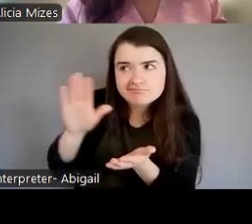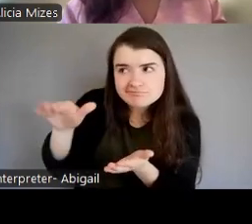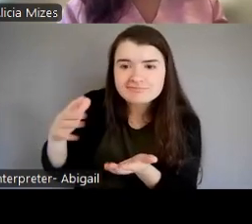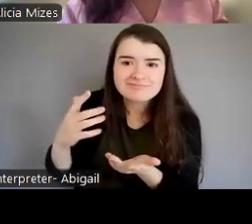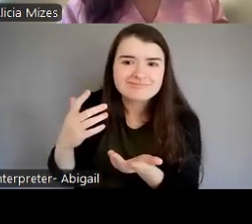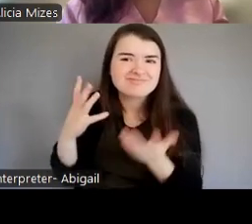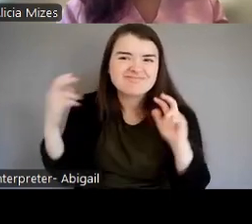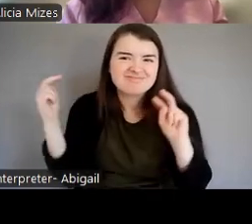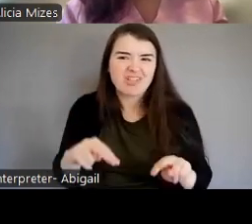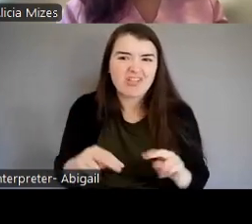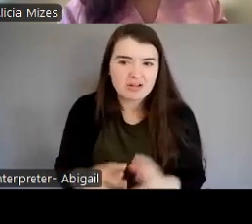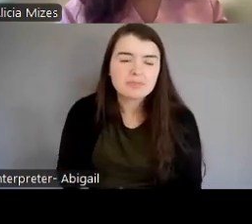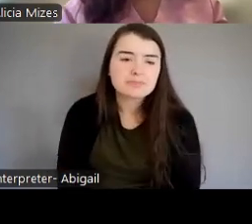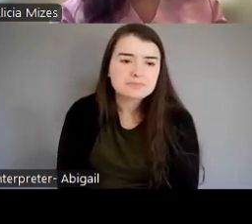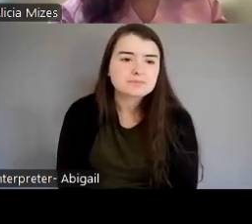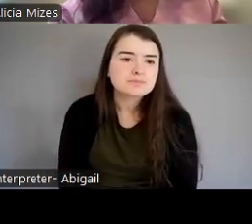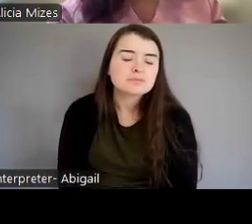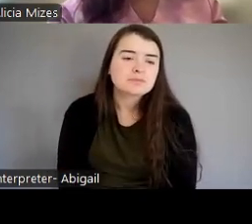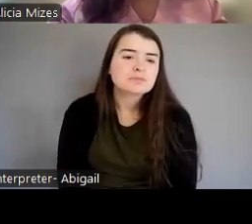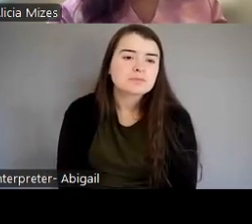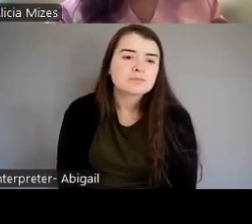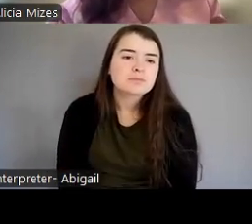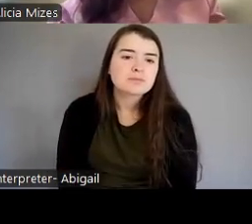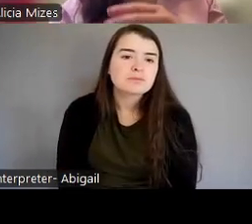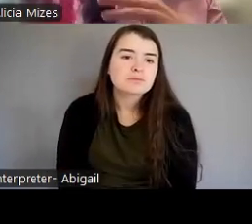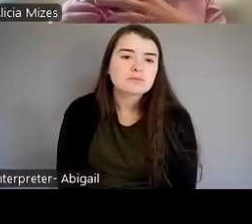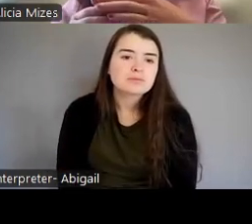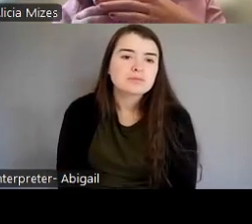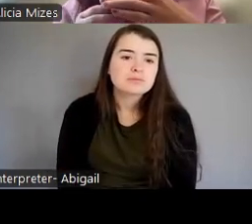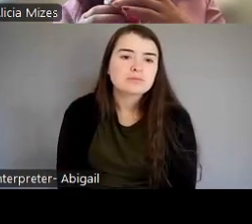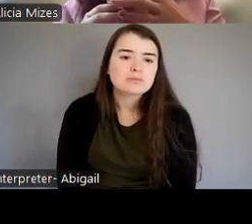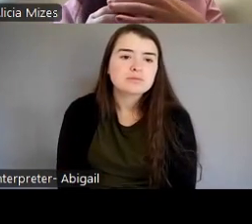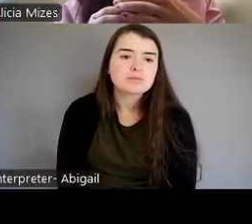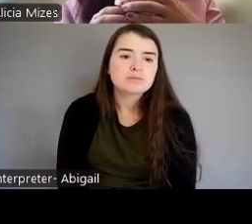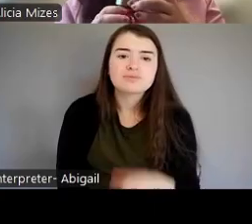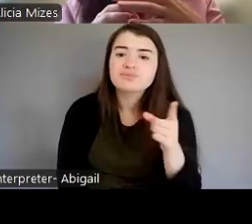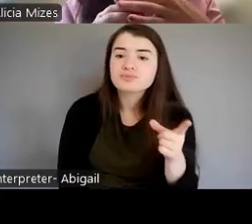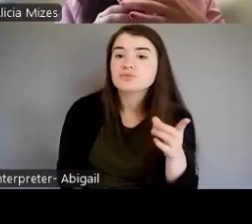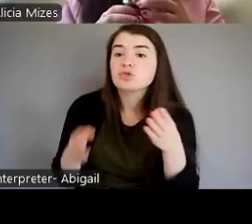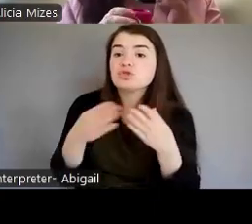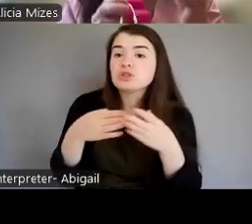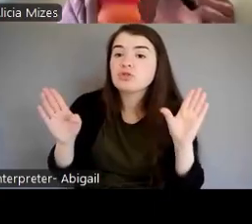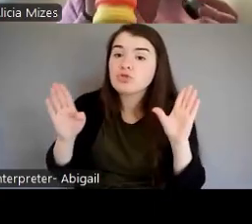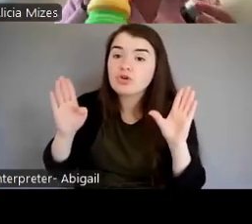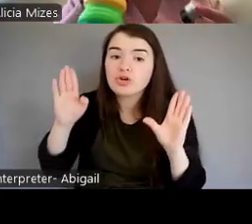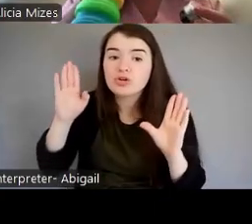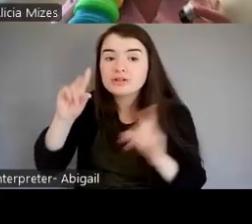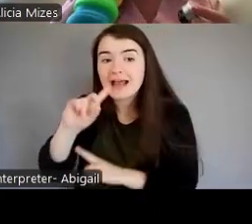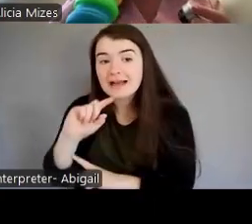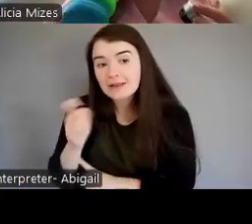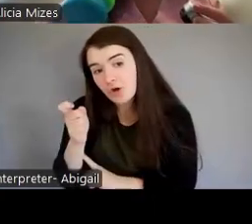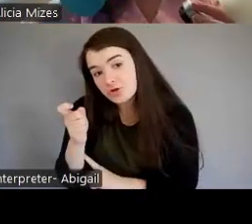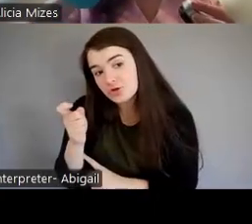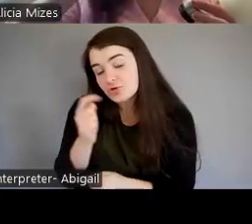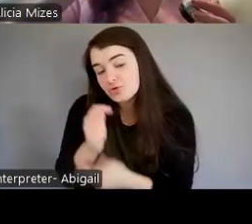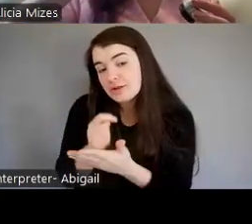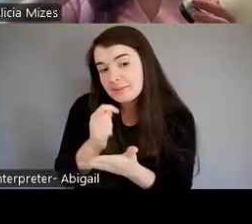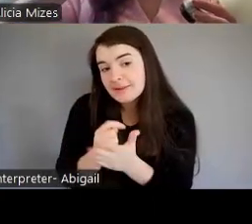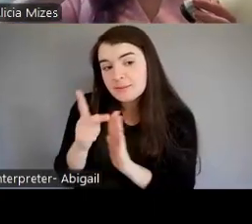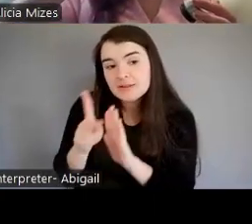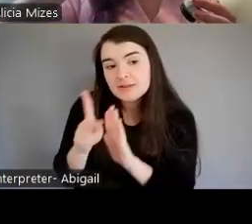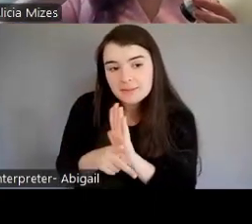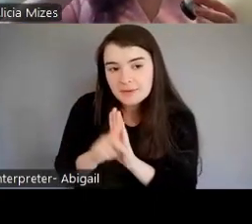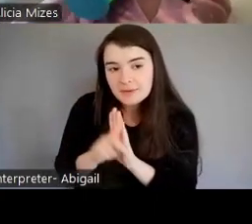look. So now we're going to move into some general diagnostic and treatment principles. I'm just going to take a quick sip of water again.